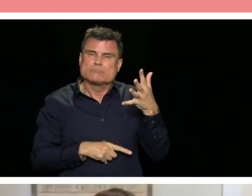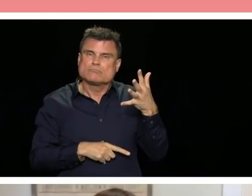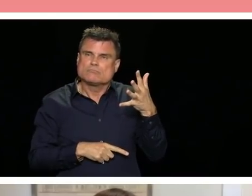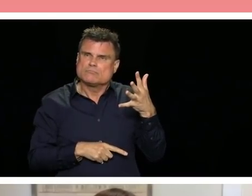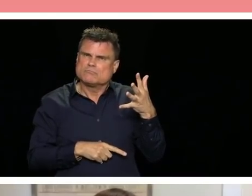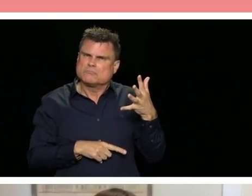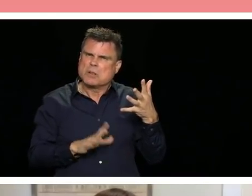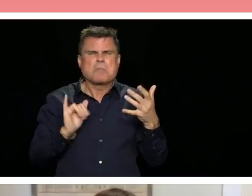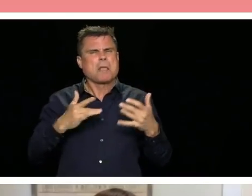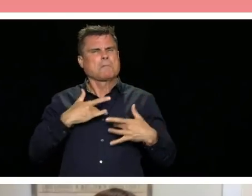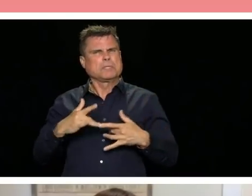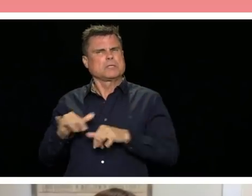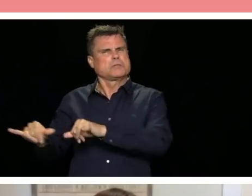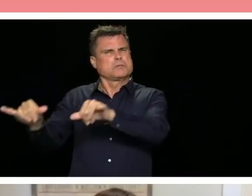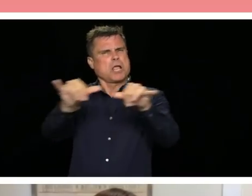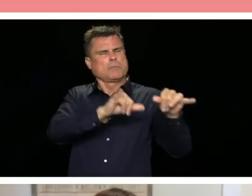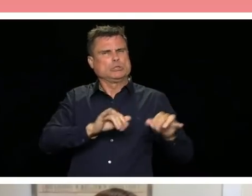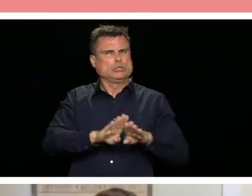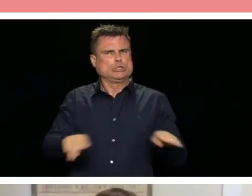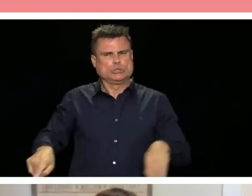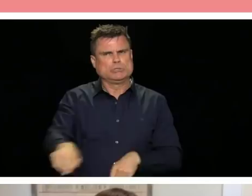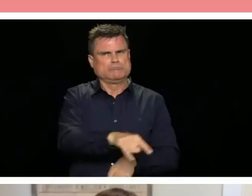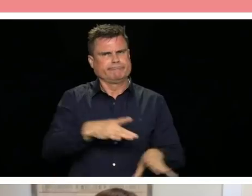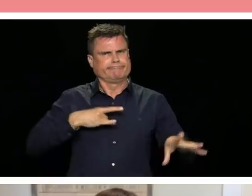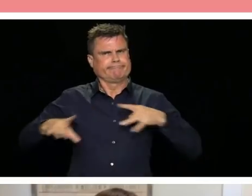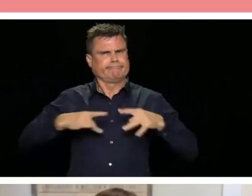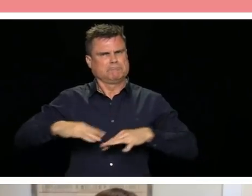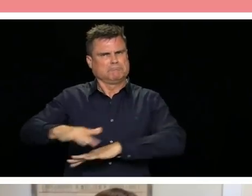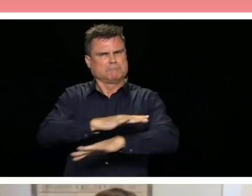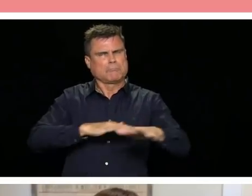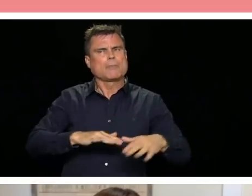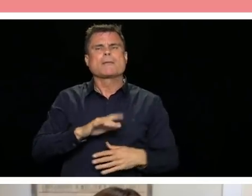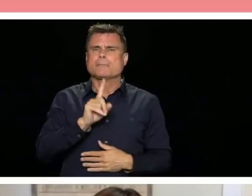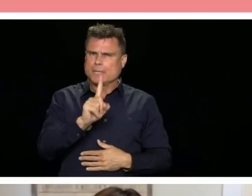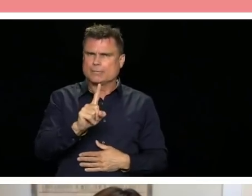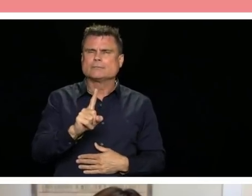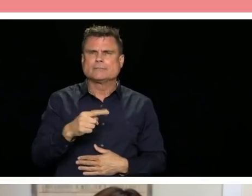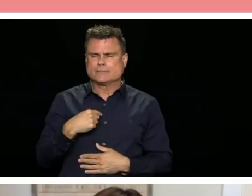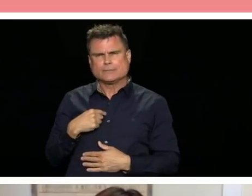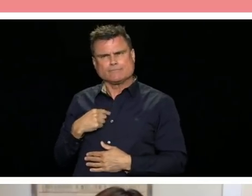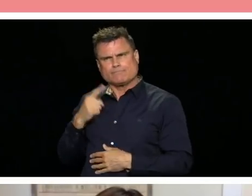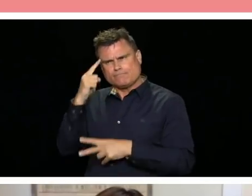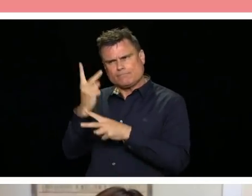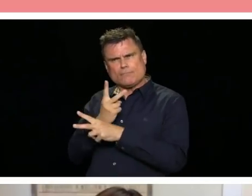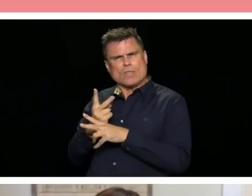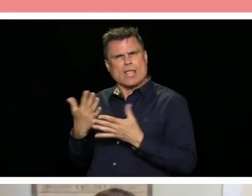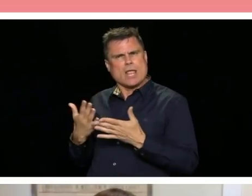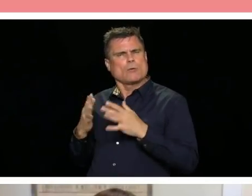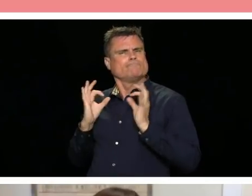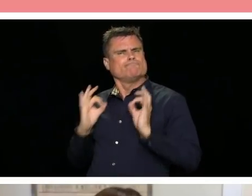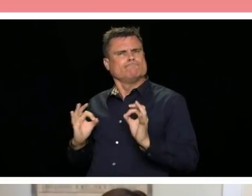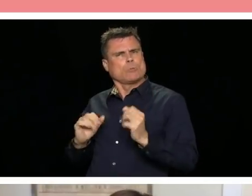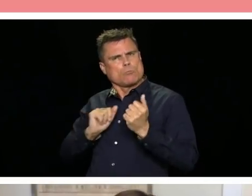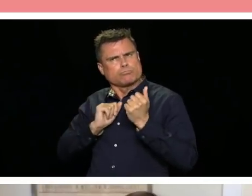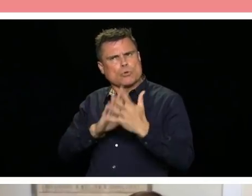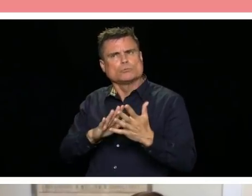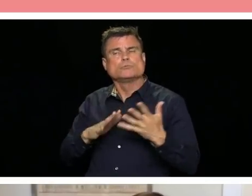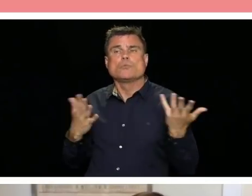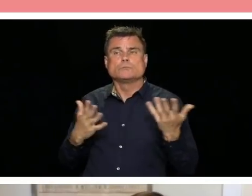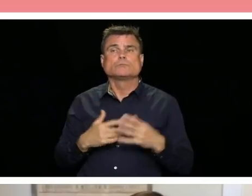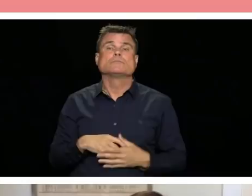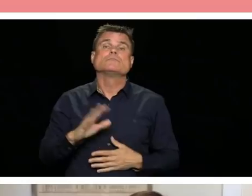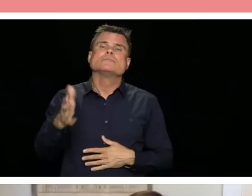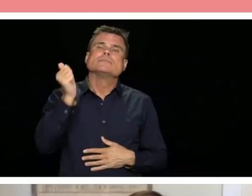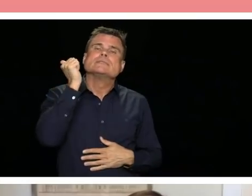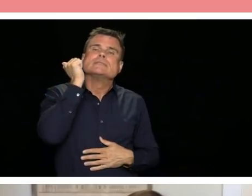what we've decided is the best approach is what we're calling the daily health check, which is